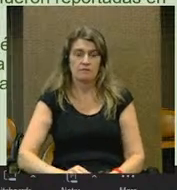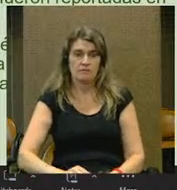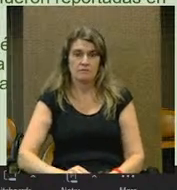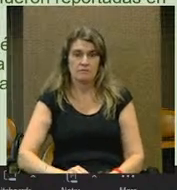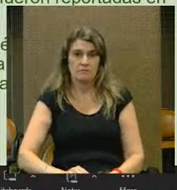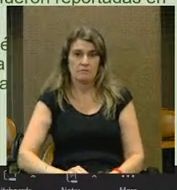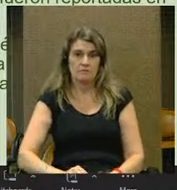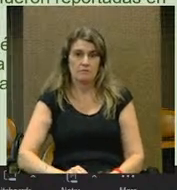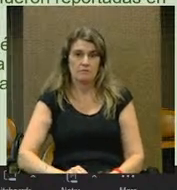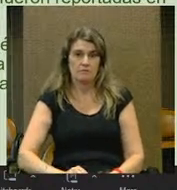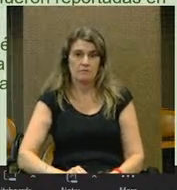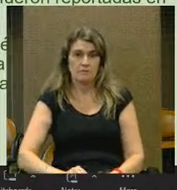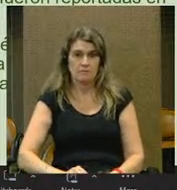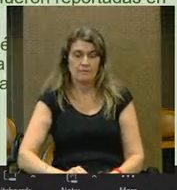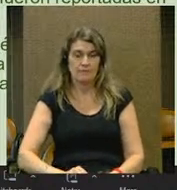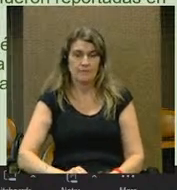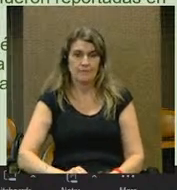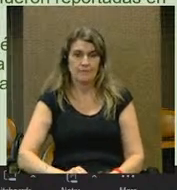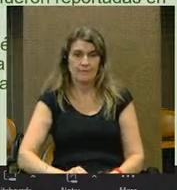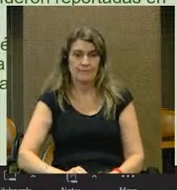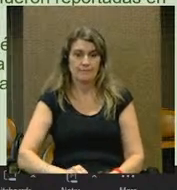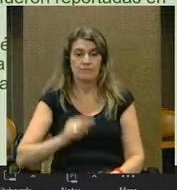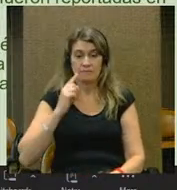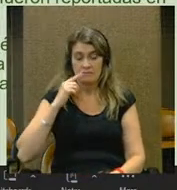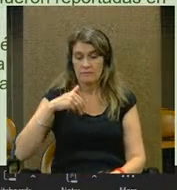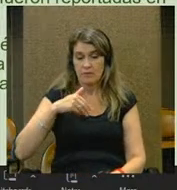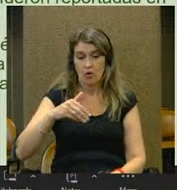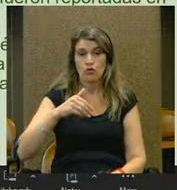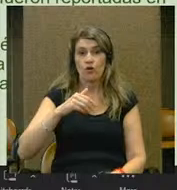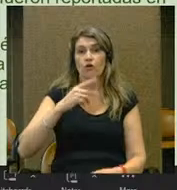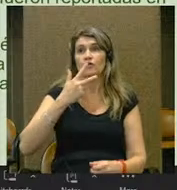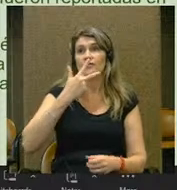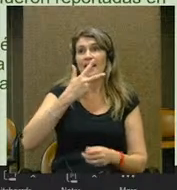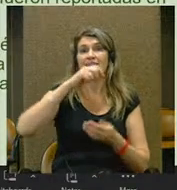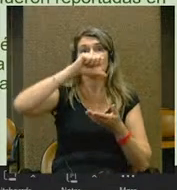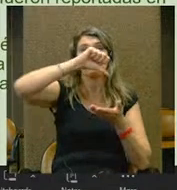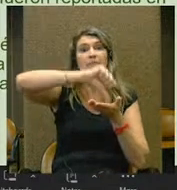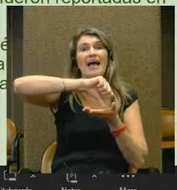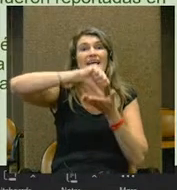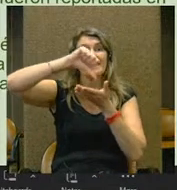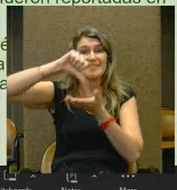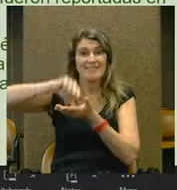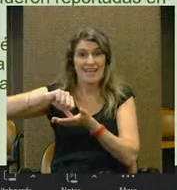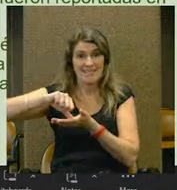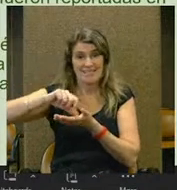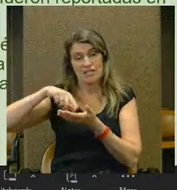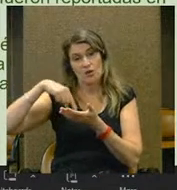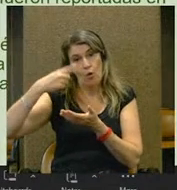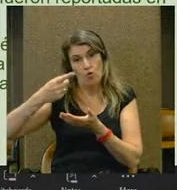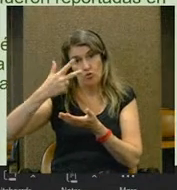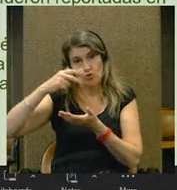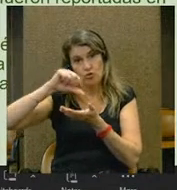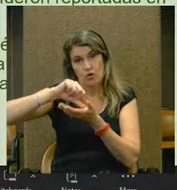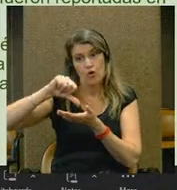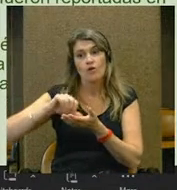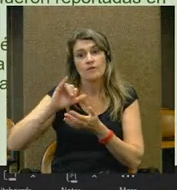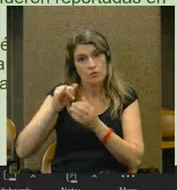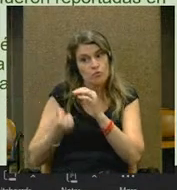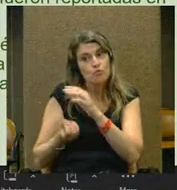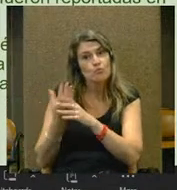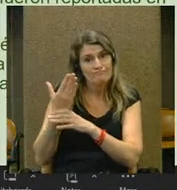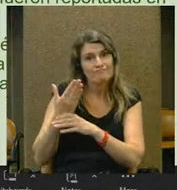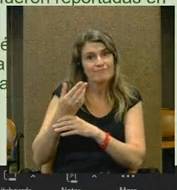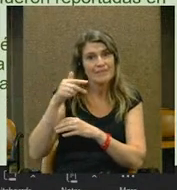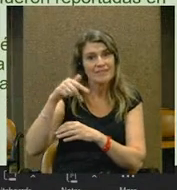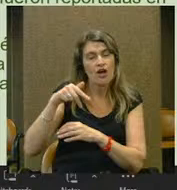So the next three other countries that we've also seen a recent emergence of nitazines in the Baltic region of Northern